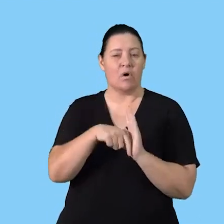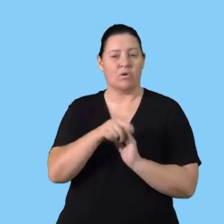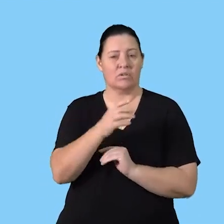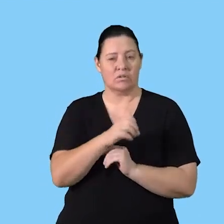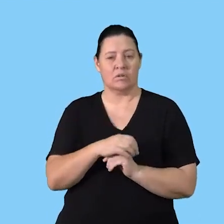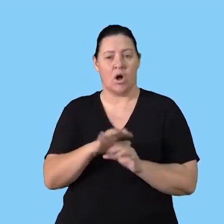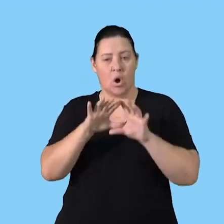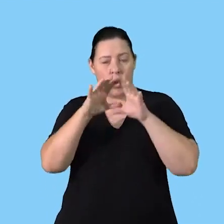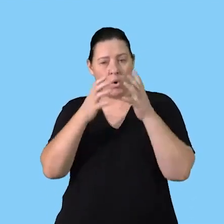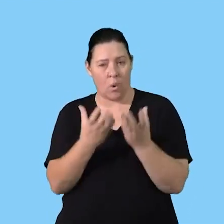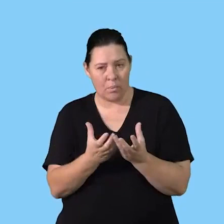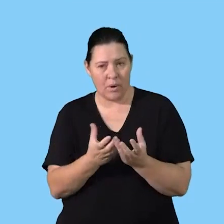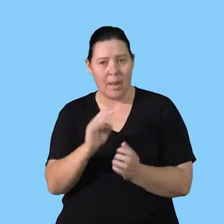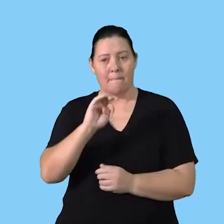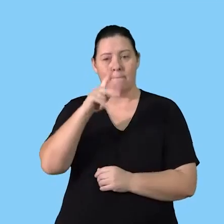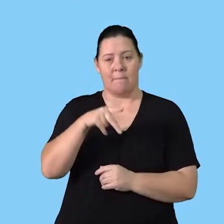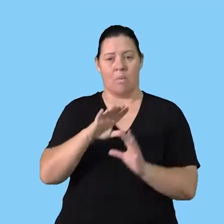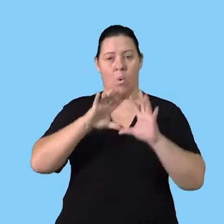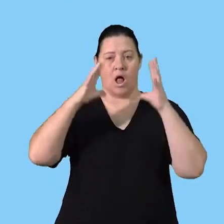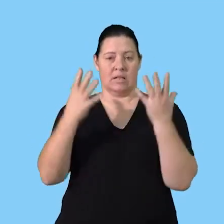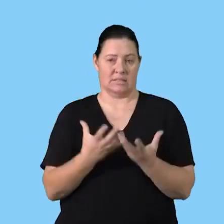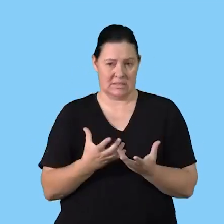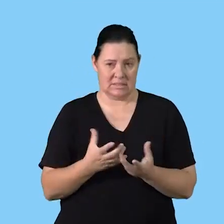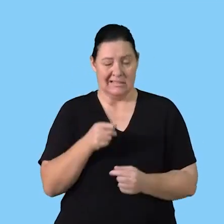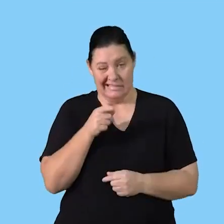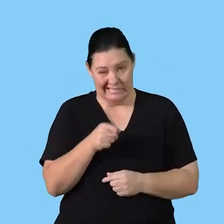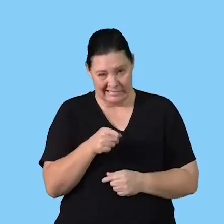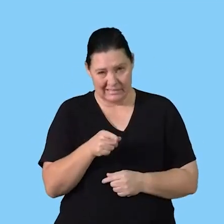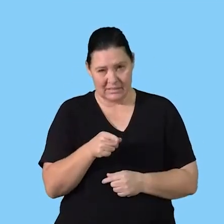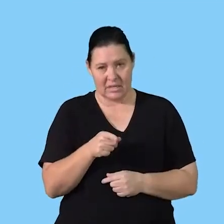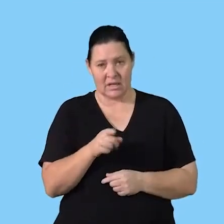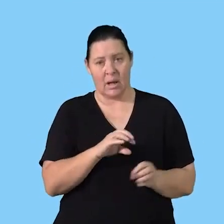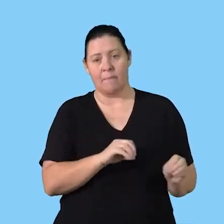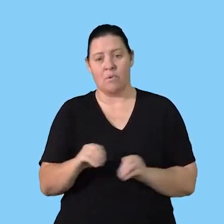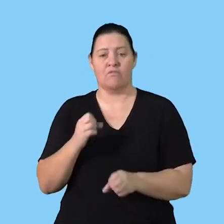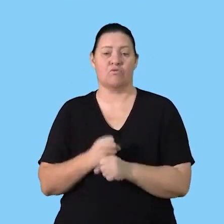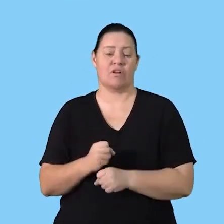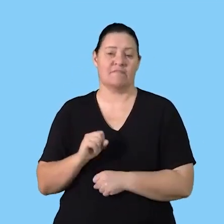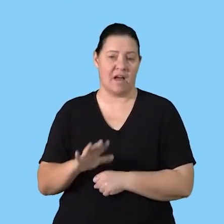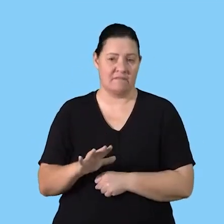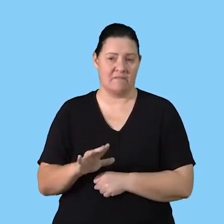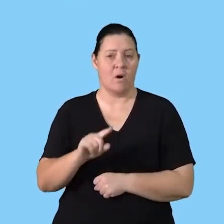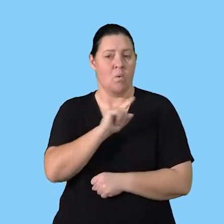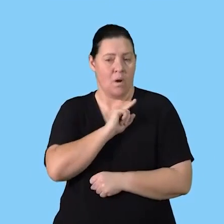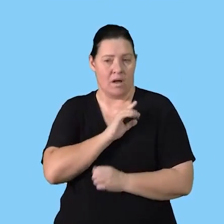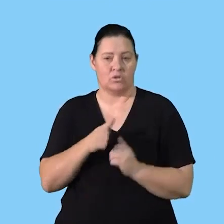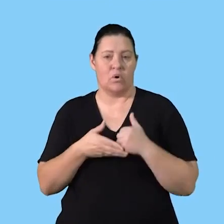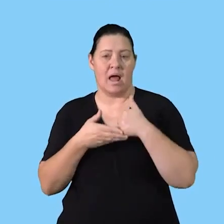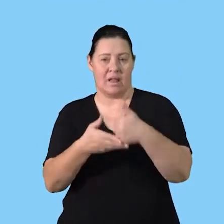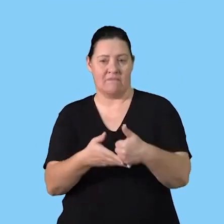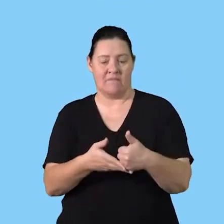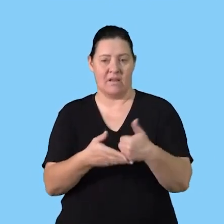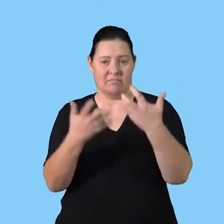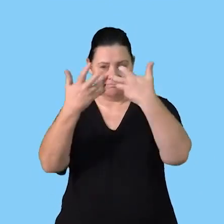focuses on a globe and map of the world. This content has been moved to Grade 5 in order to